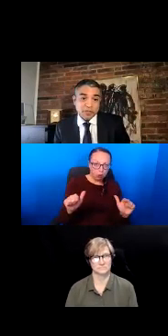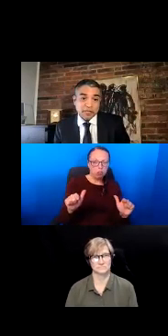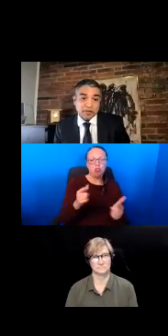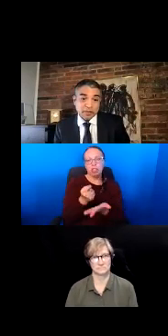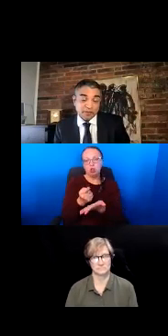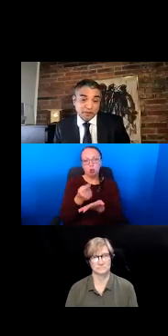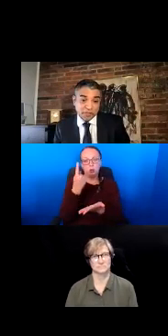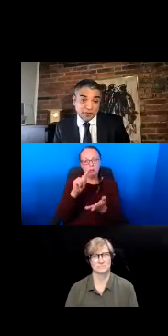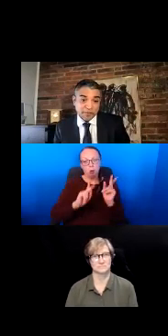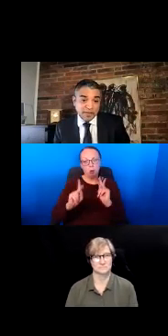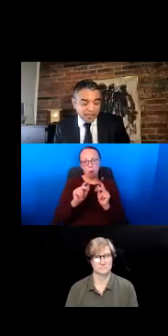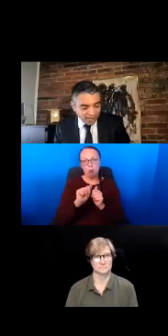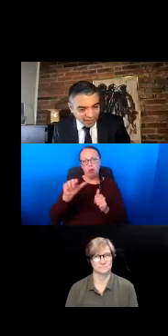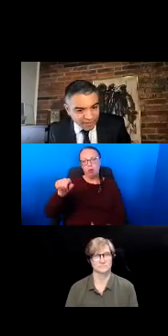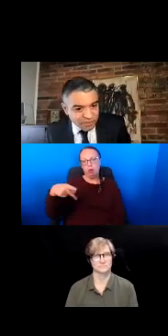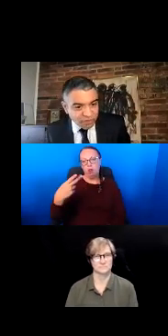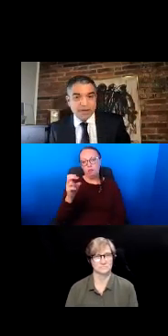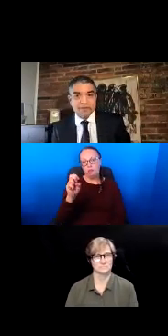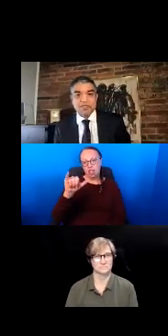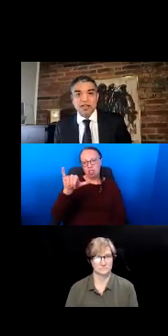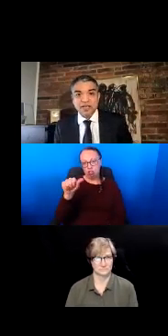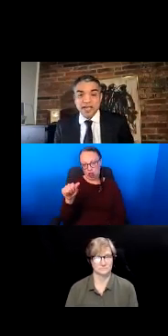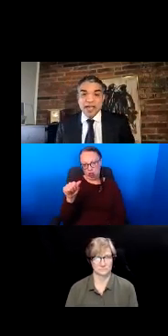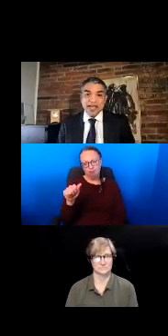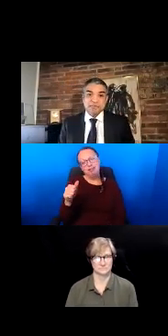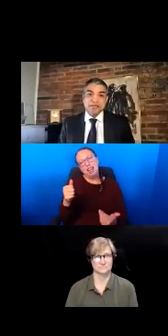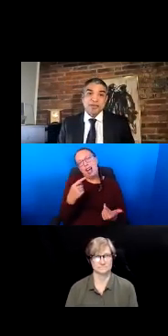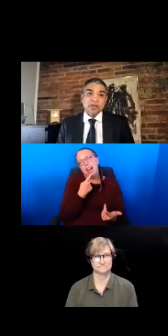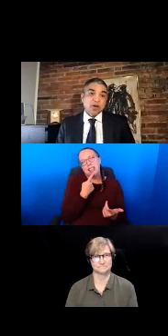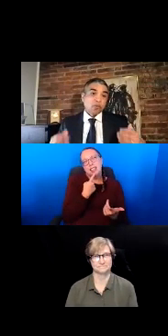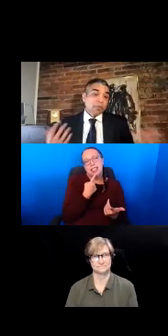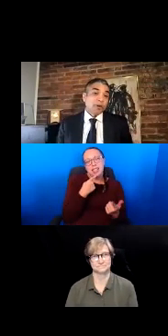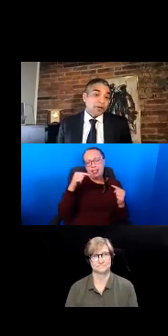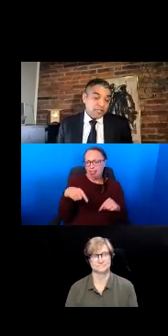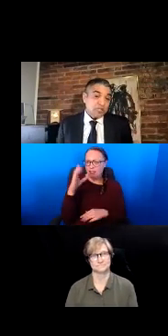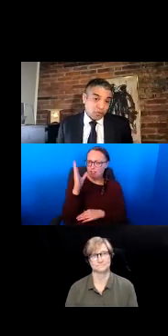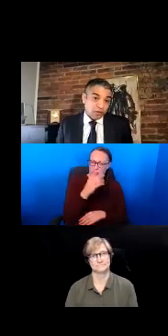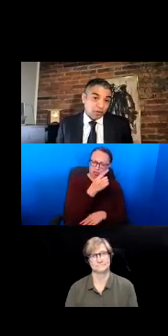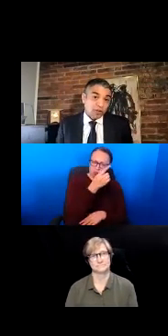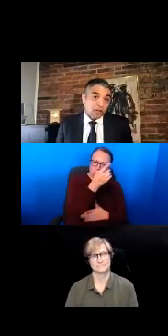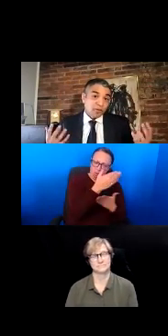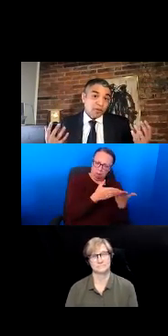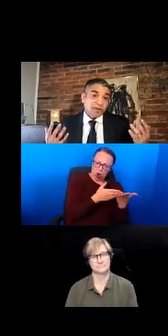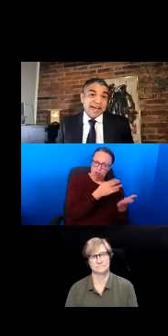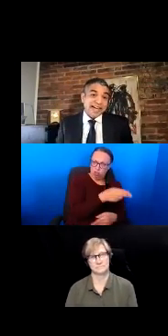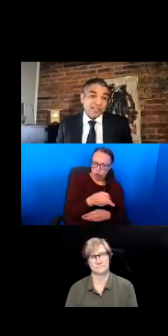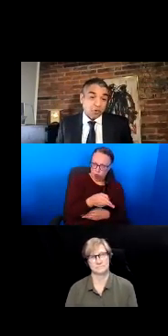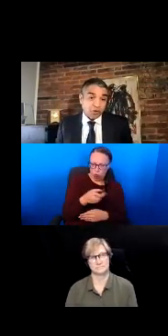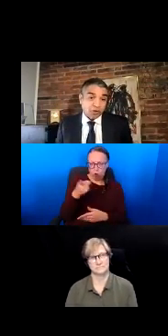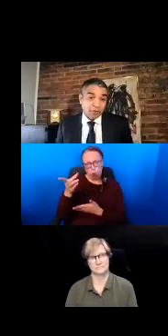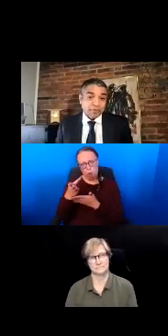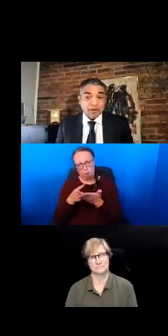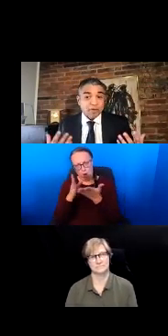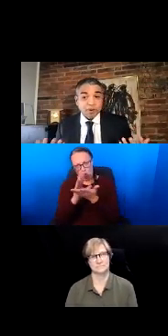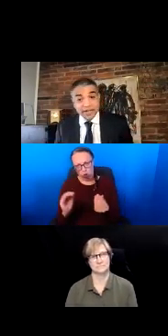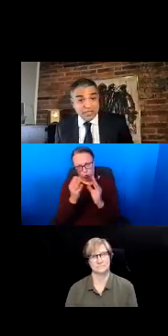with aphasia. And I like to describe this talk as being one part historical, one part